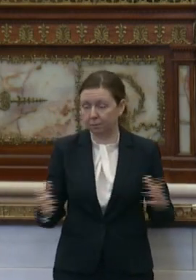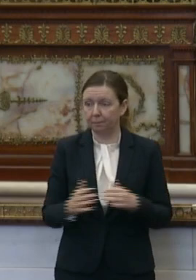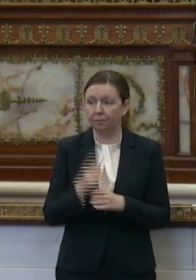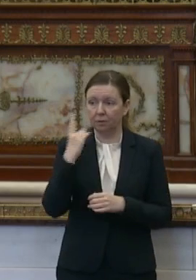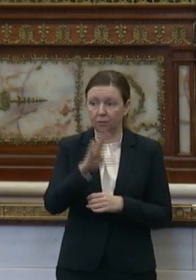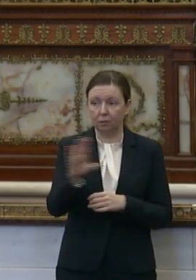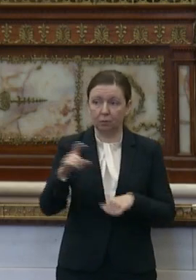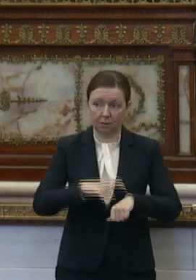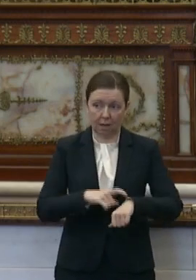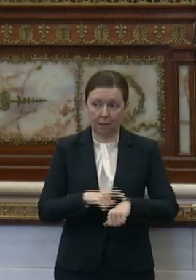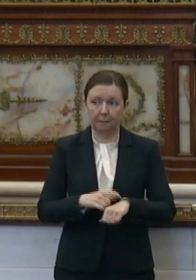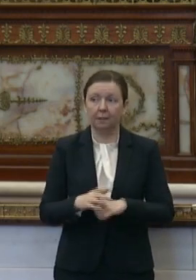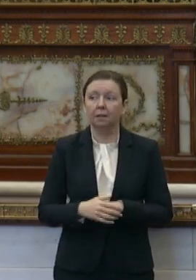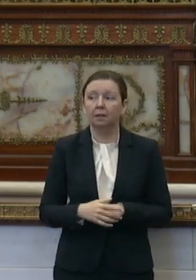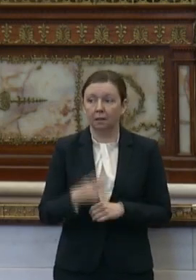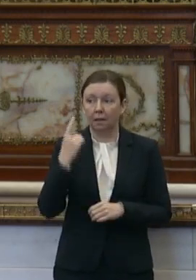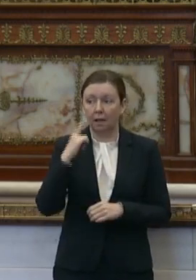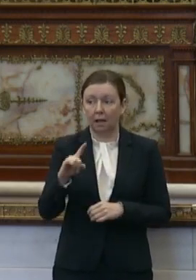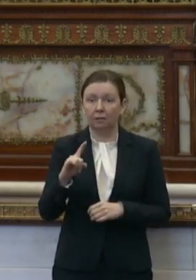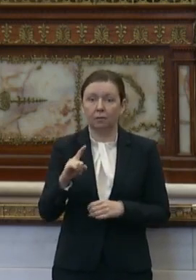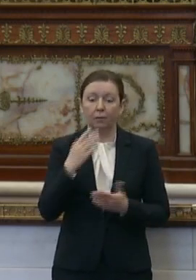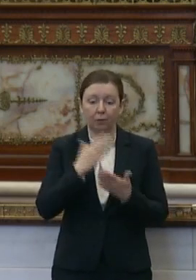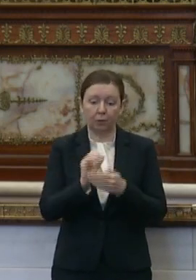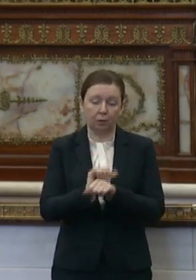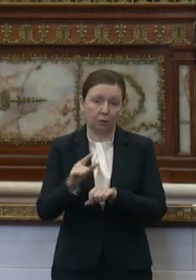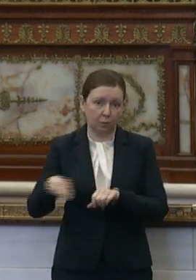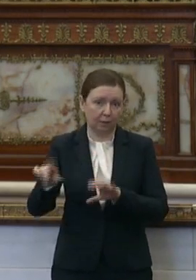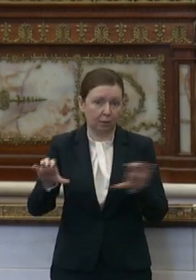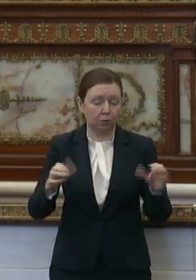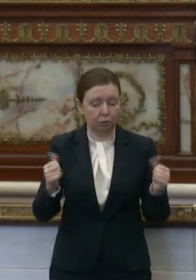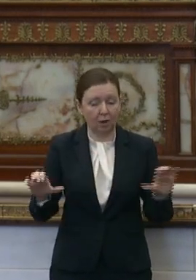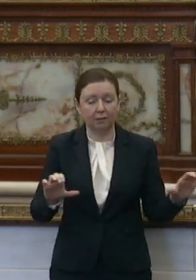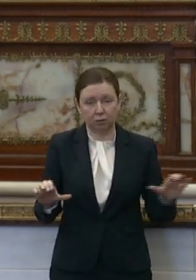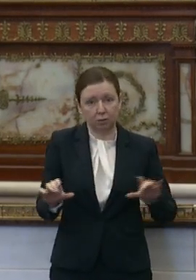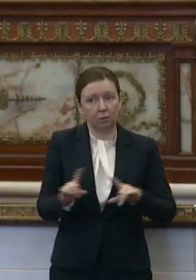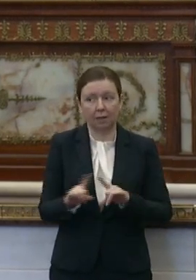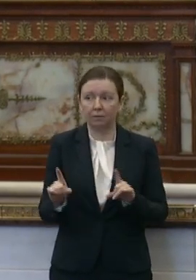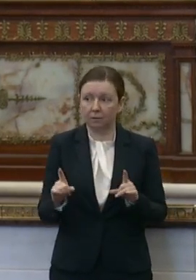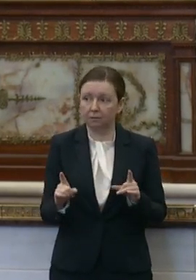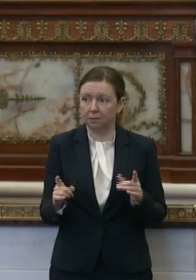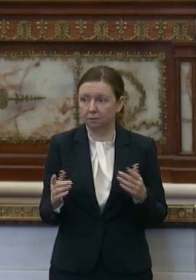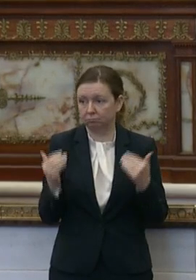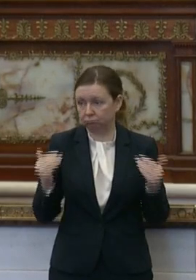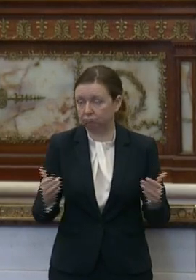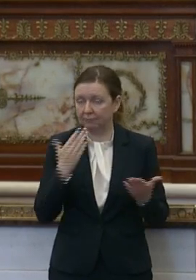for your time and for the good work that you guys are trying to do, however you pass these.